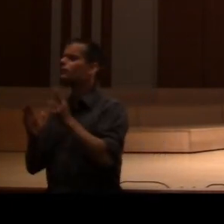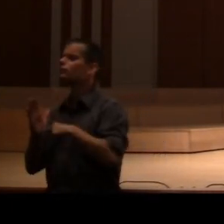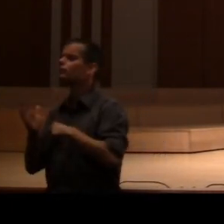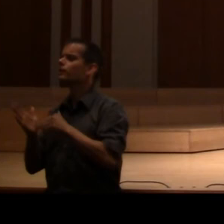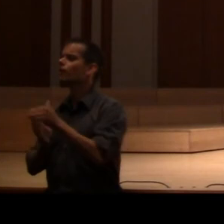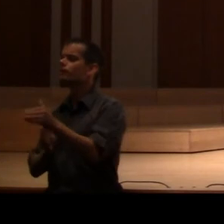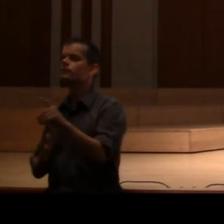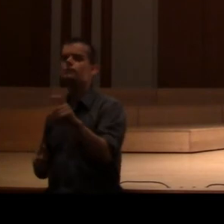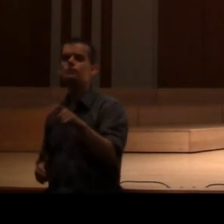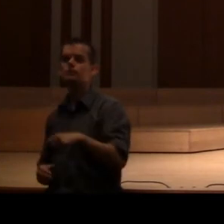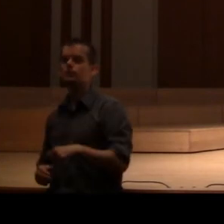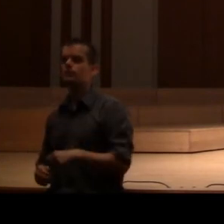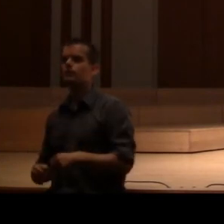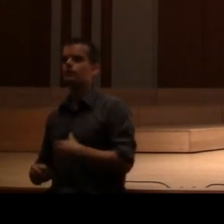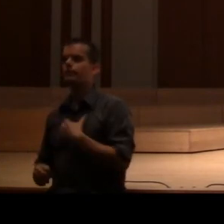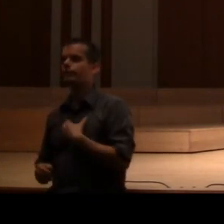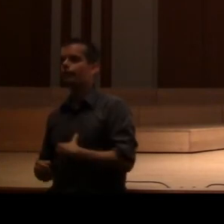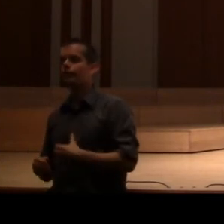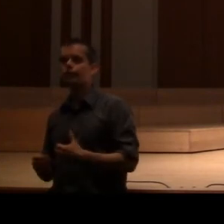The Hunger.